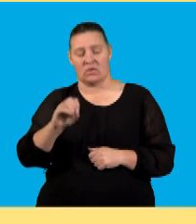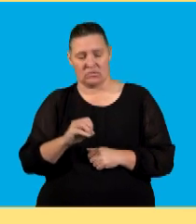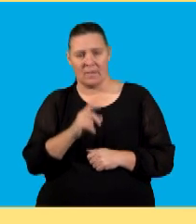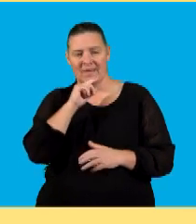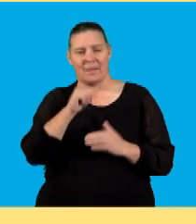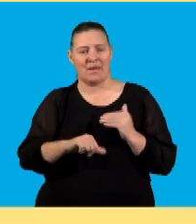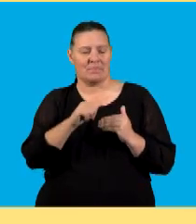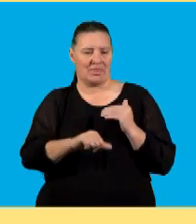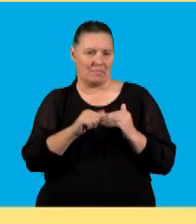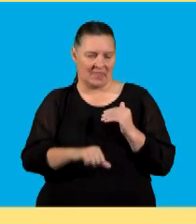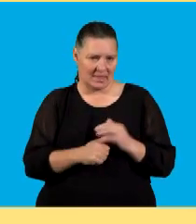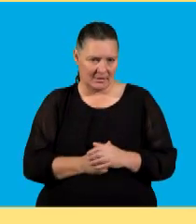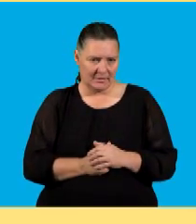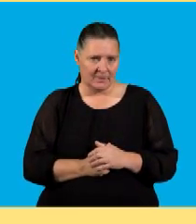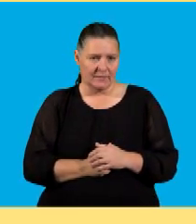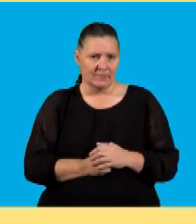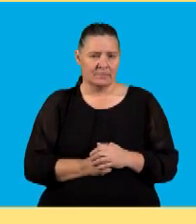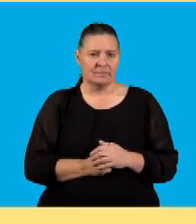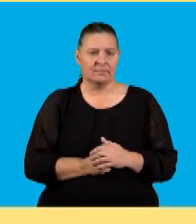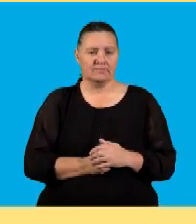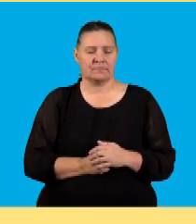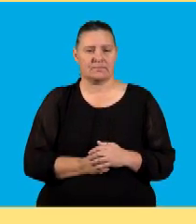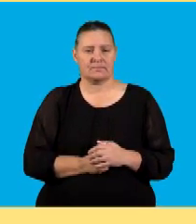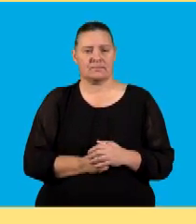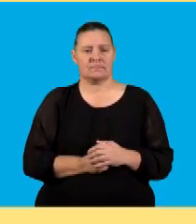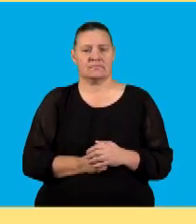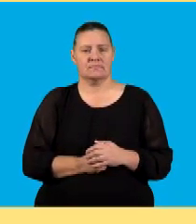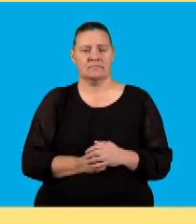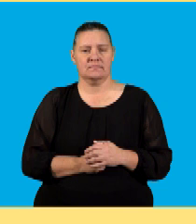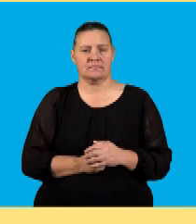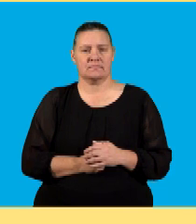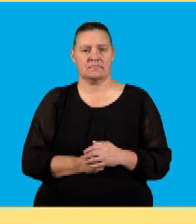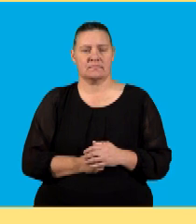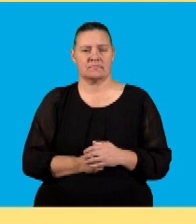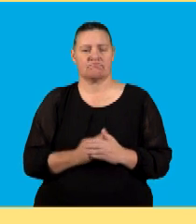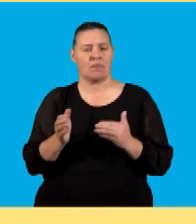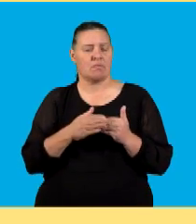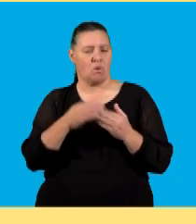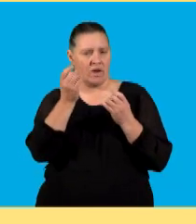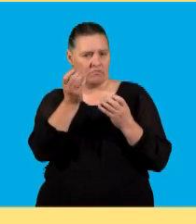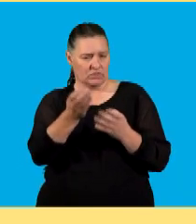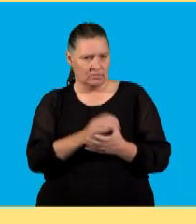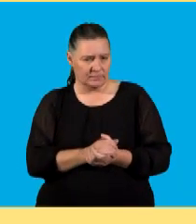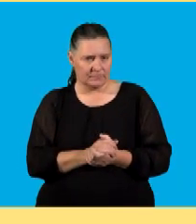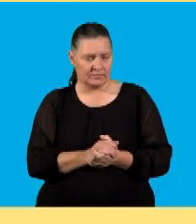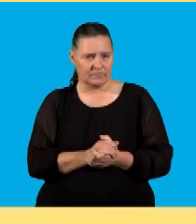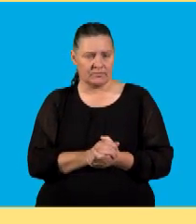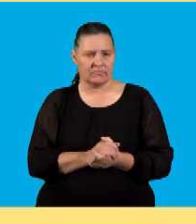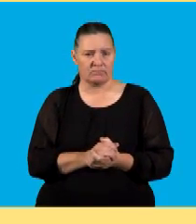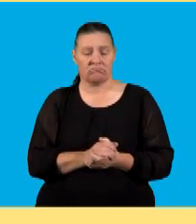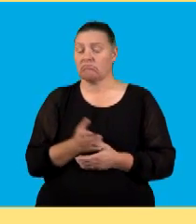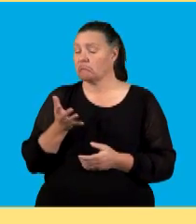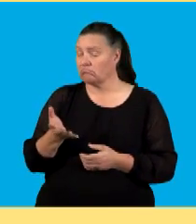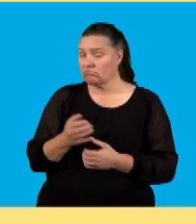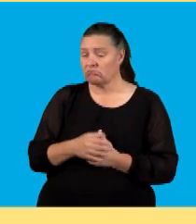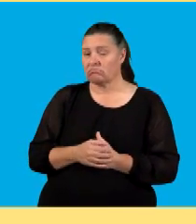16,550. This is her gross salary. Let us now get more information.